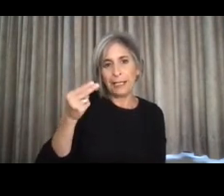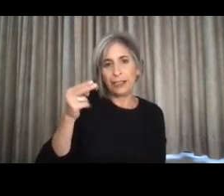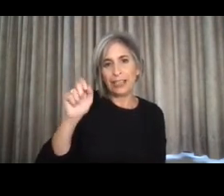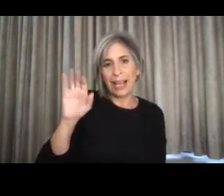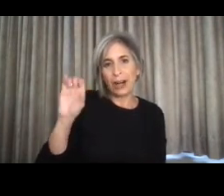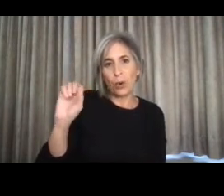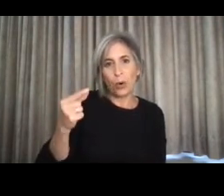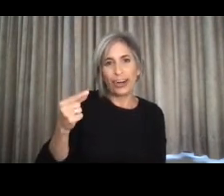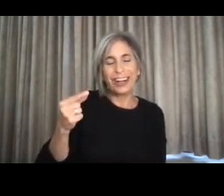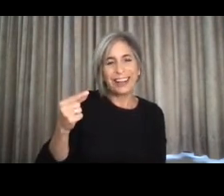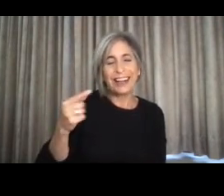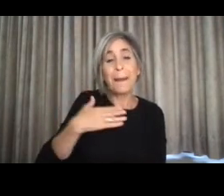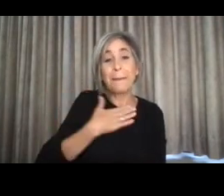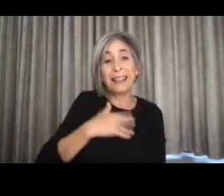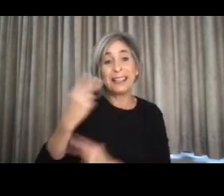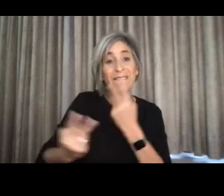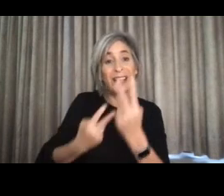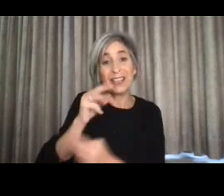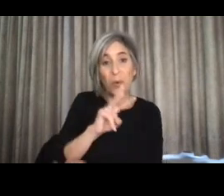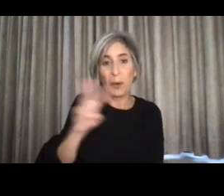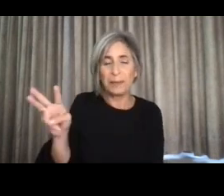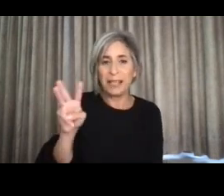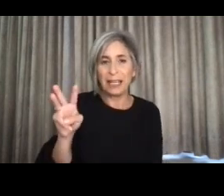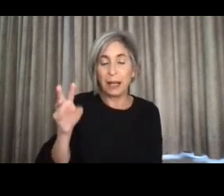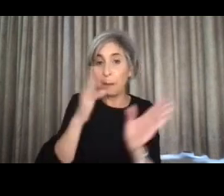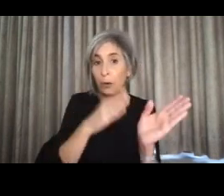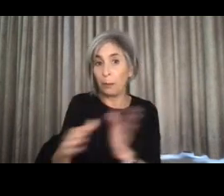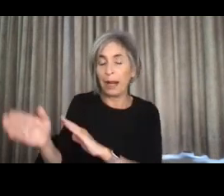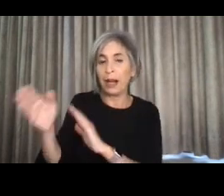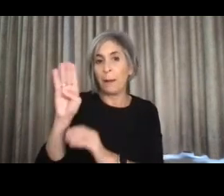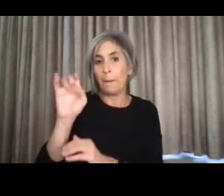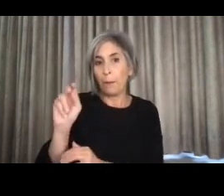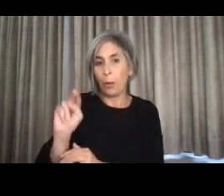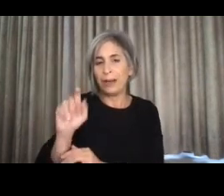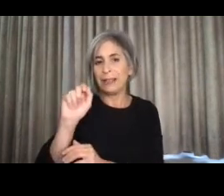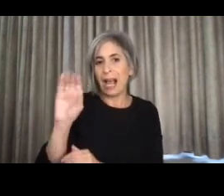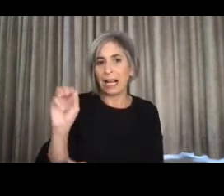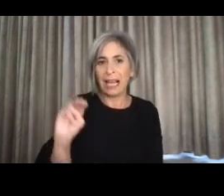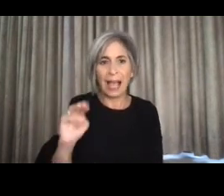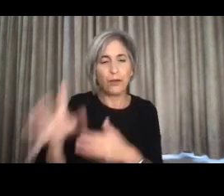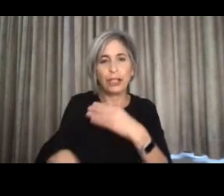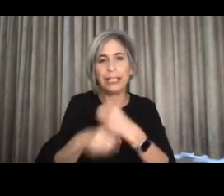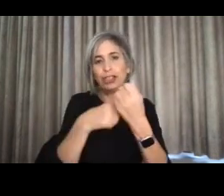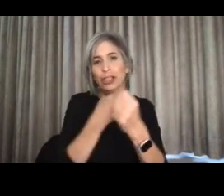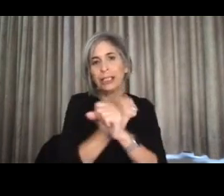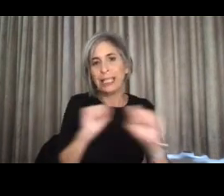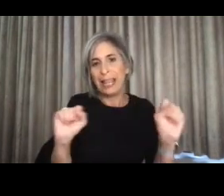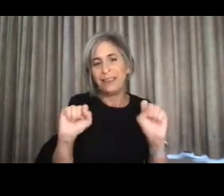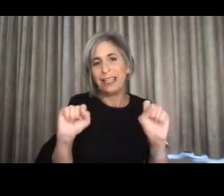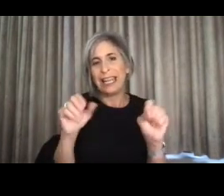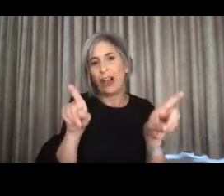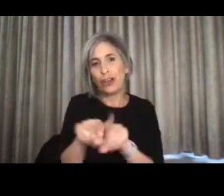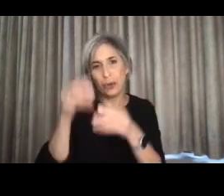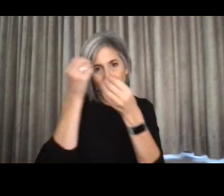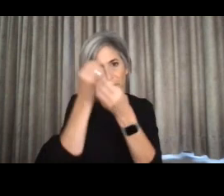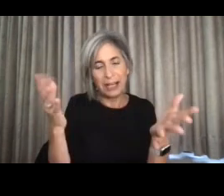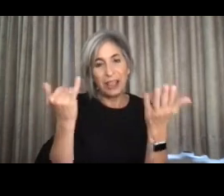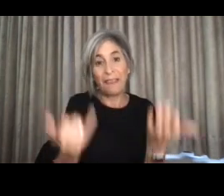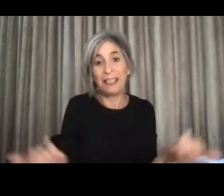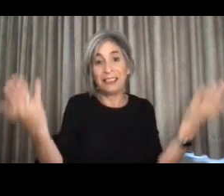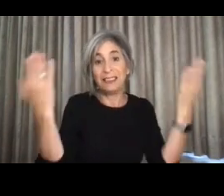boynton-beach.org. Please visit the website prepareboynton.com for additional safety tips and information. This concludes